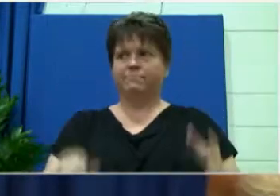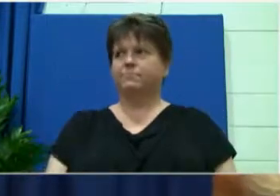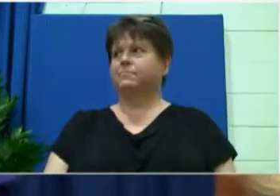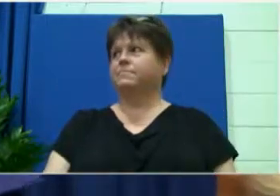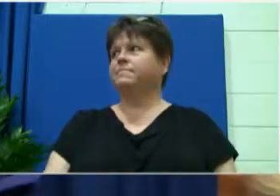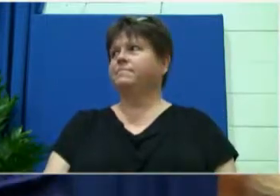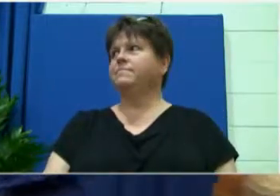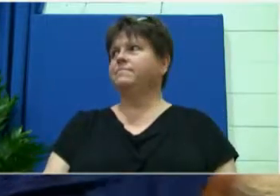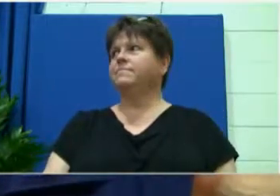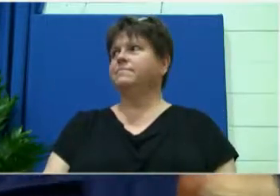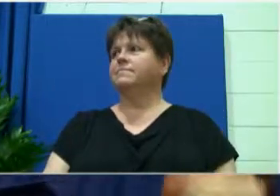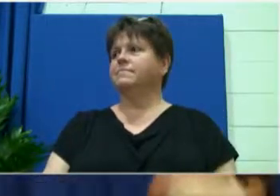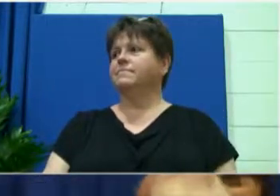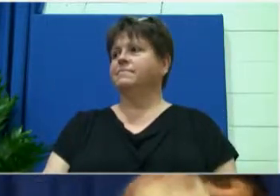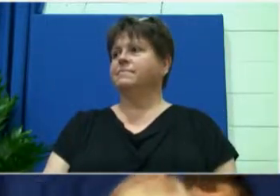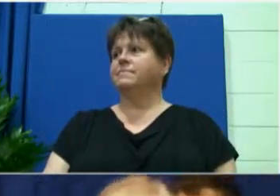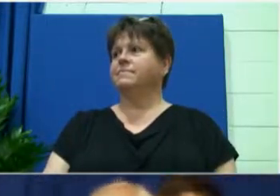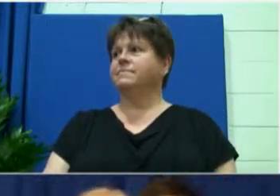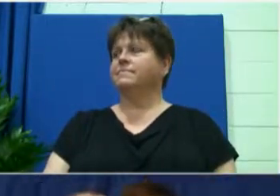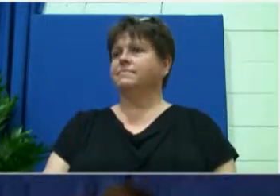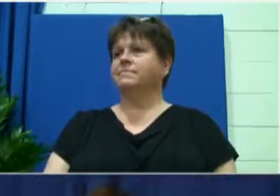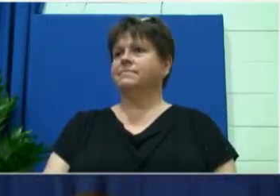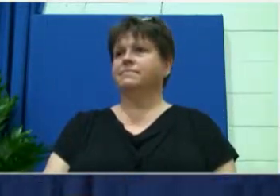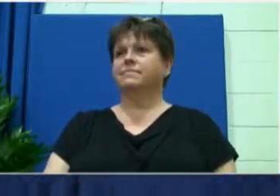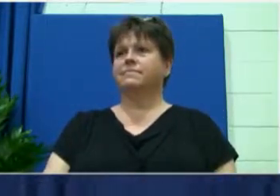Good job, good job.